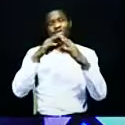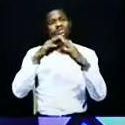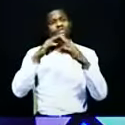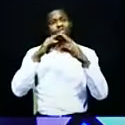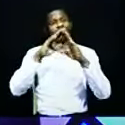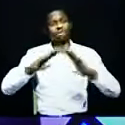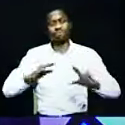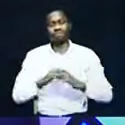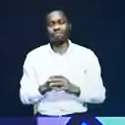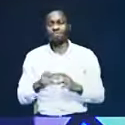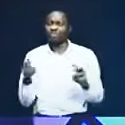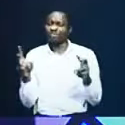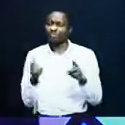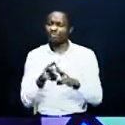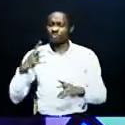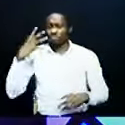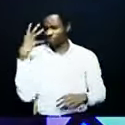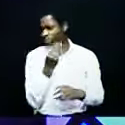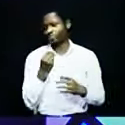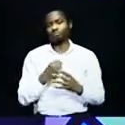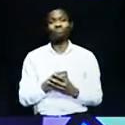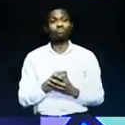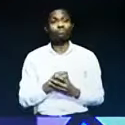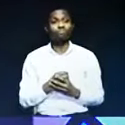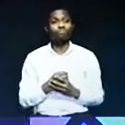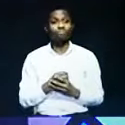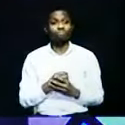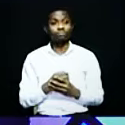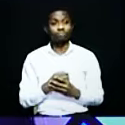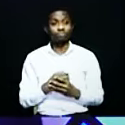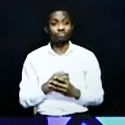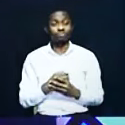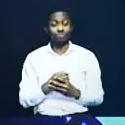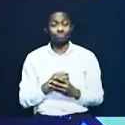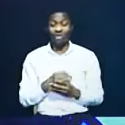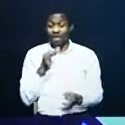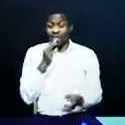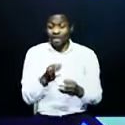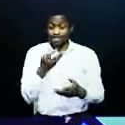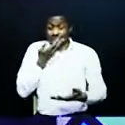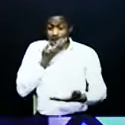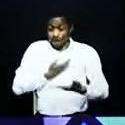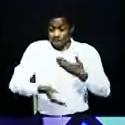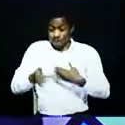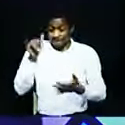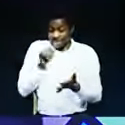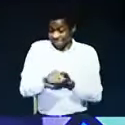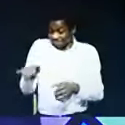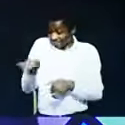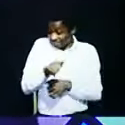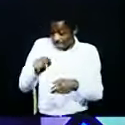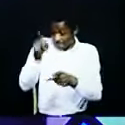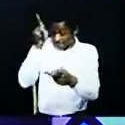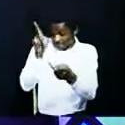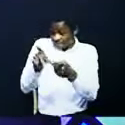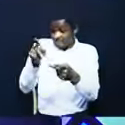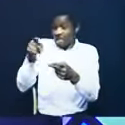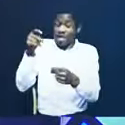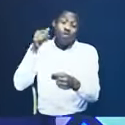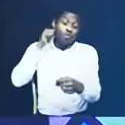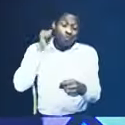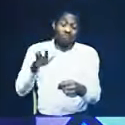Beautiful lady. Now, if she is to be born on the planet Earth again, and